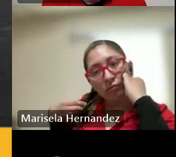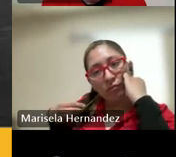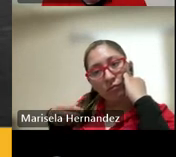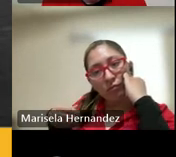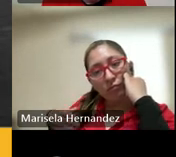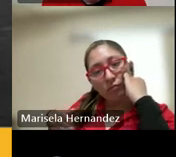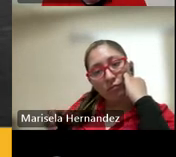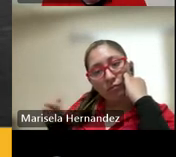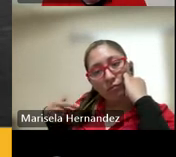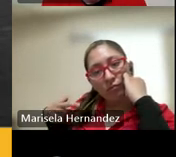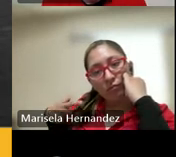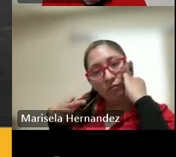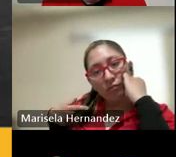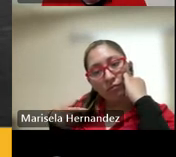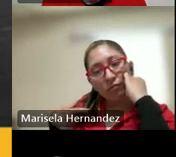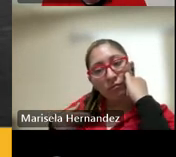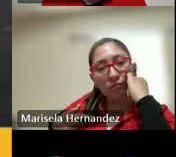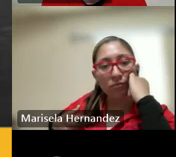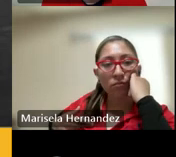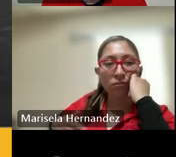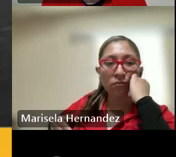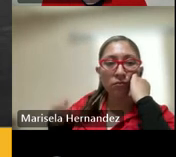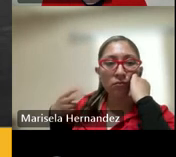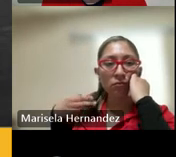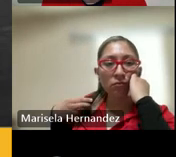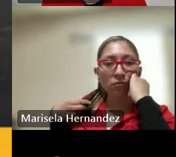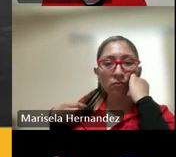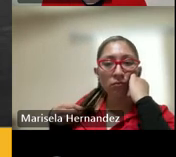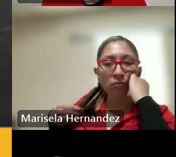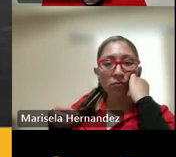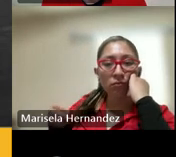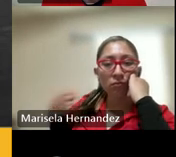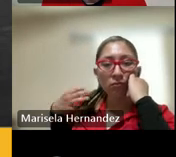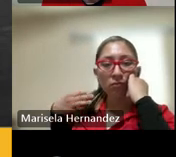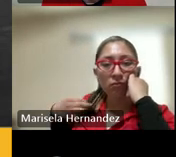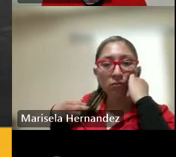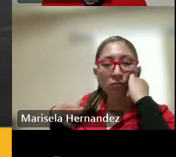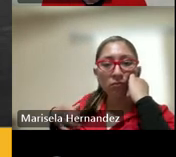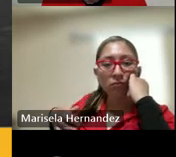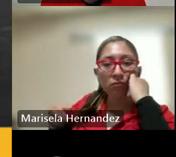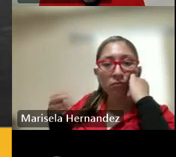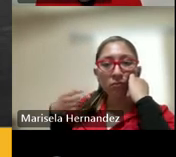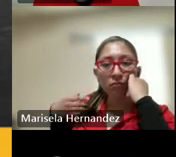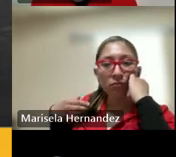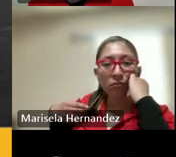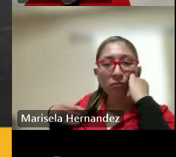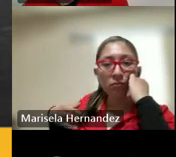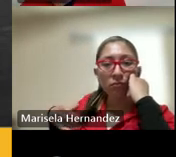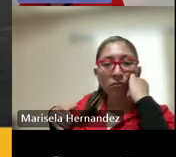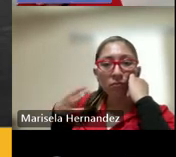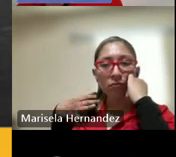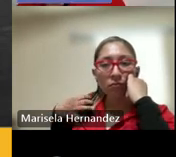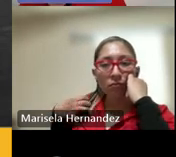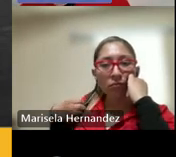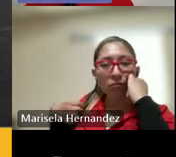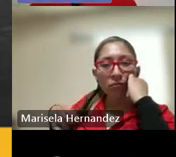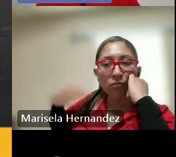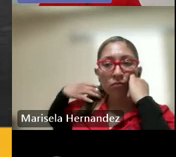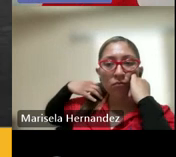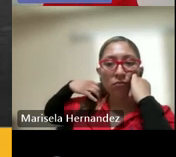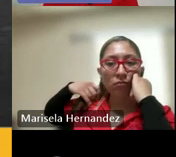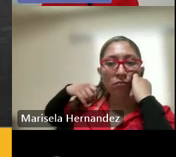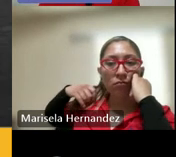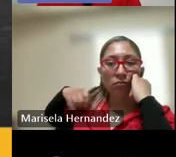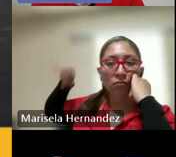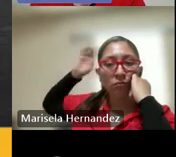of HUD Secretary Fudge on this proposed budget? Jonathan, do you have any thoughts there? Yeah, so what